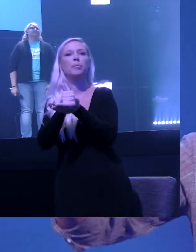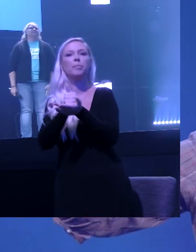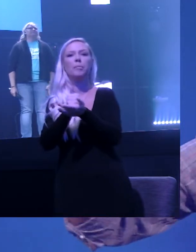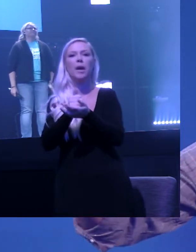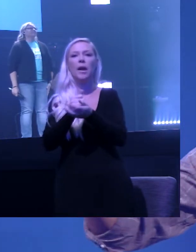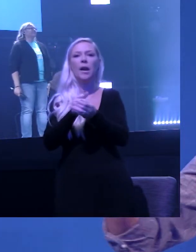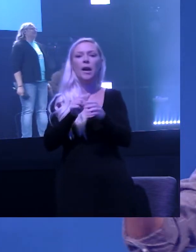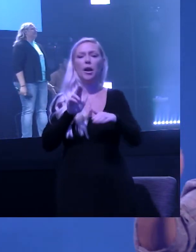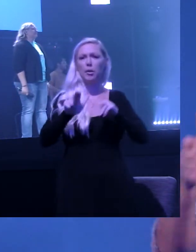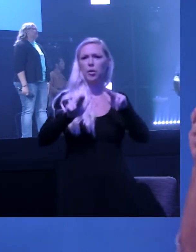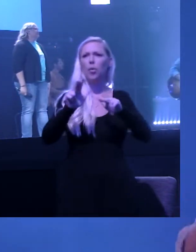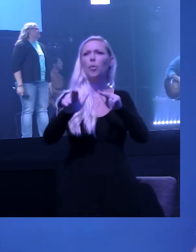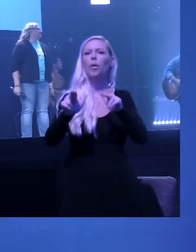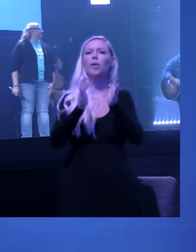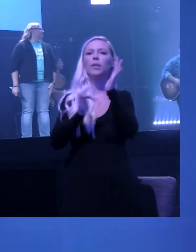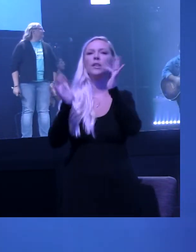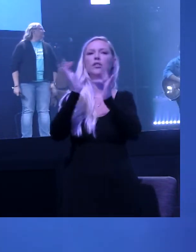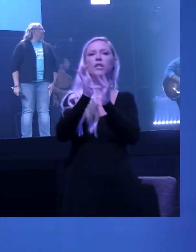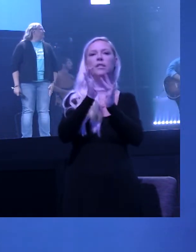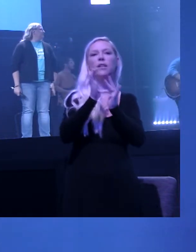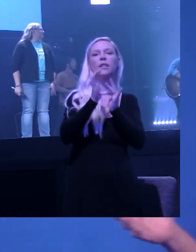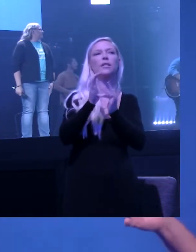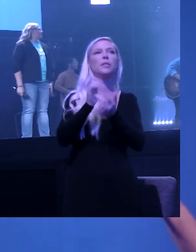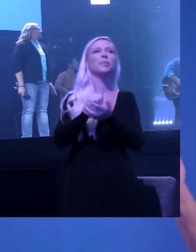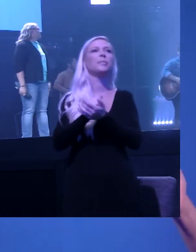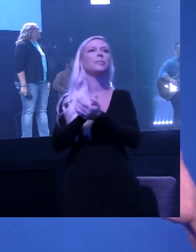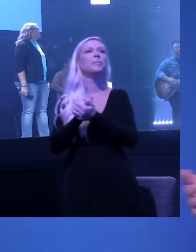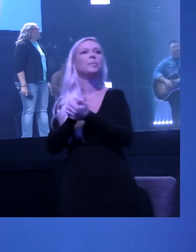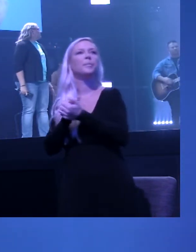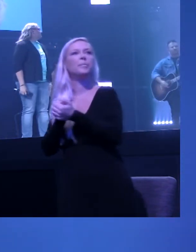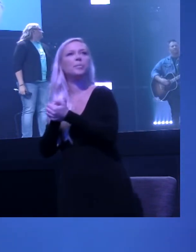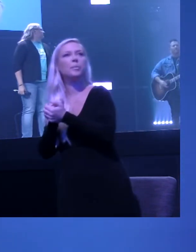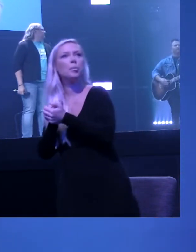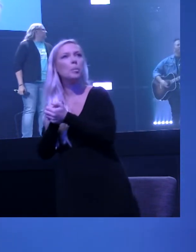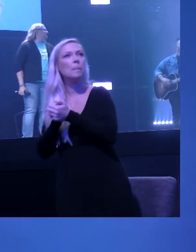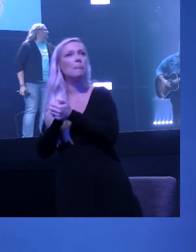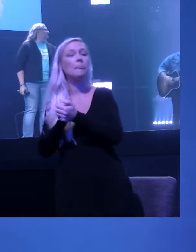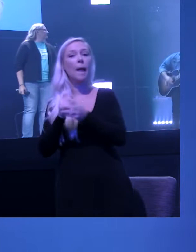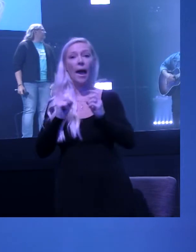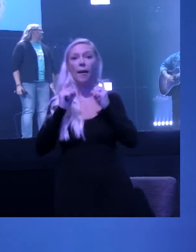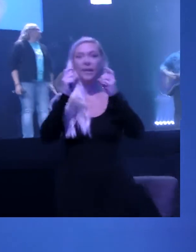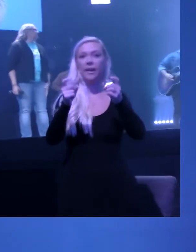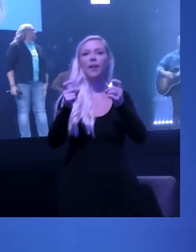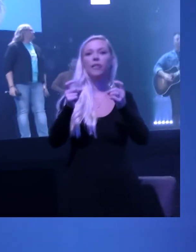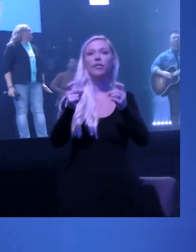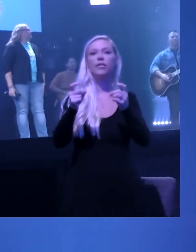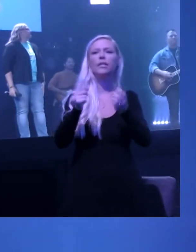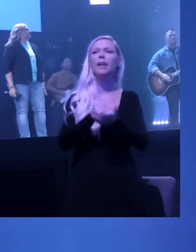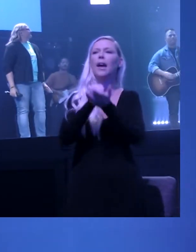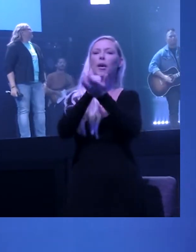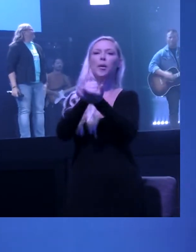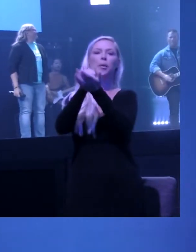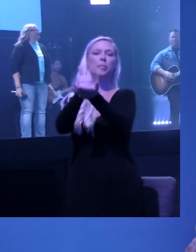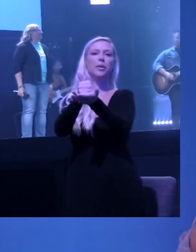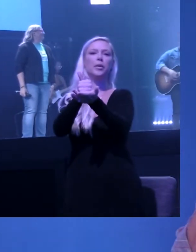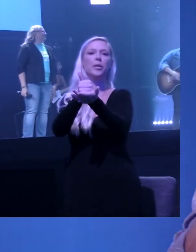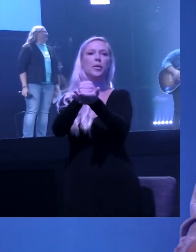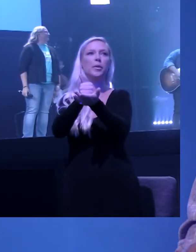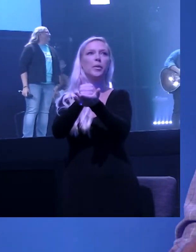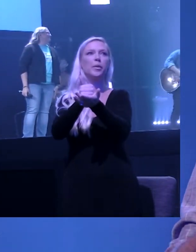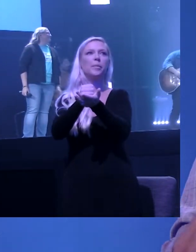forward. It's the largest Christian video streaming resource our planet has. Our gift to you to help you step